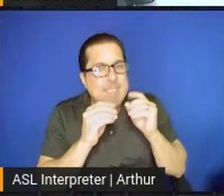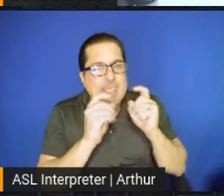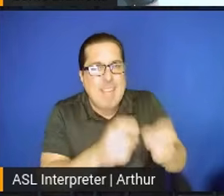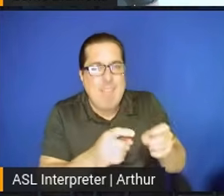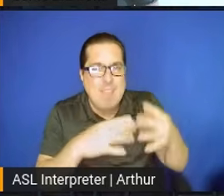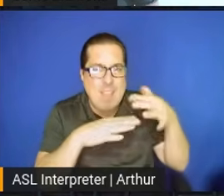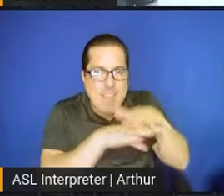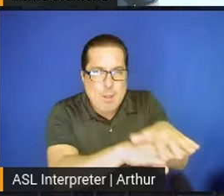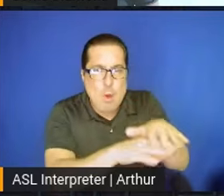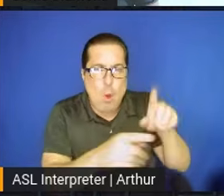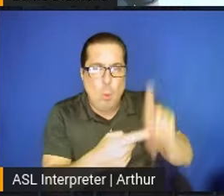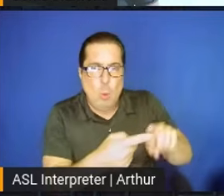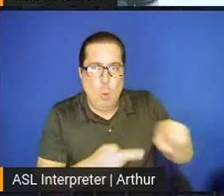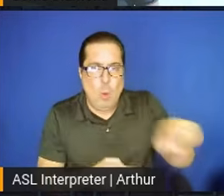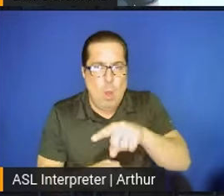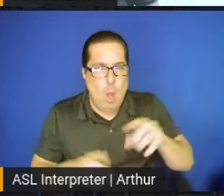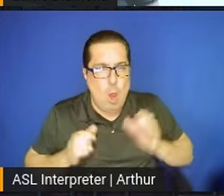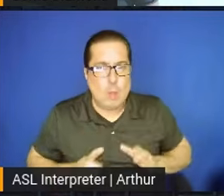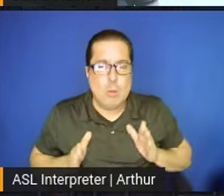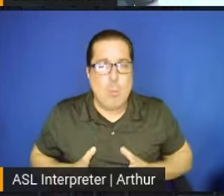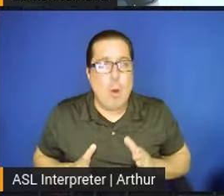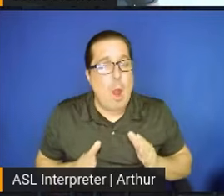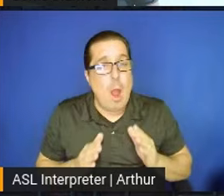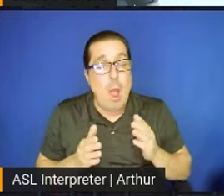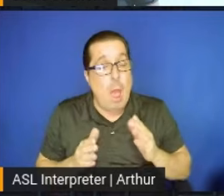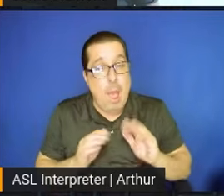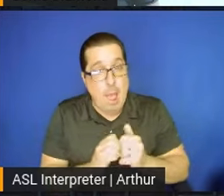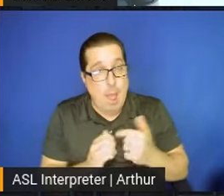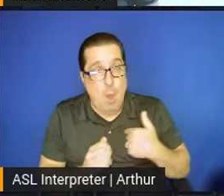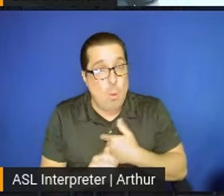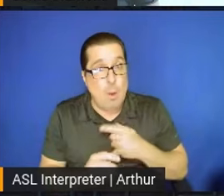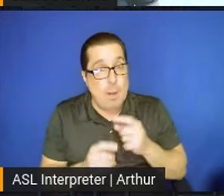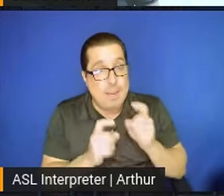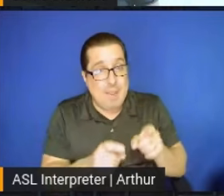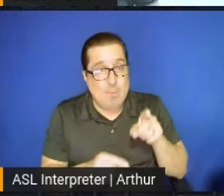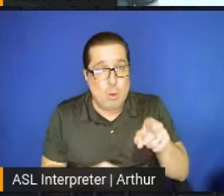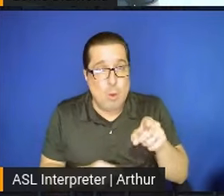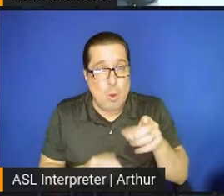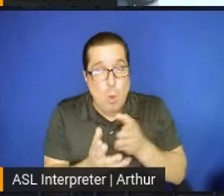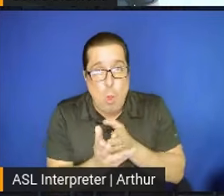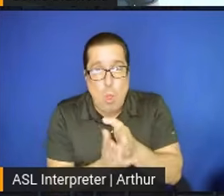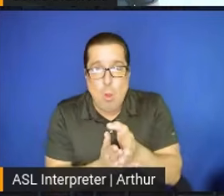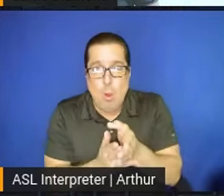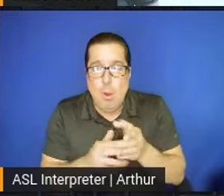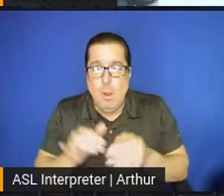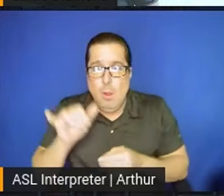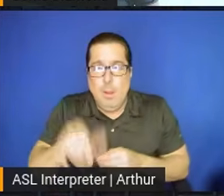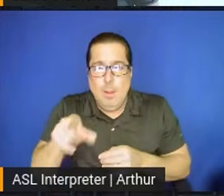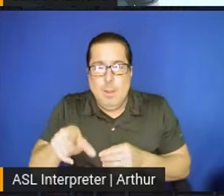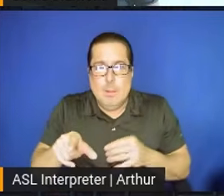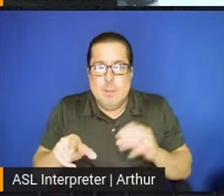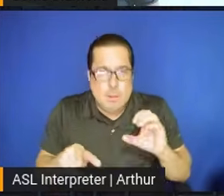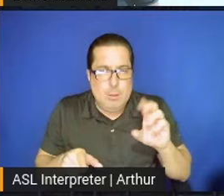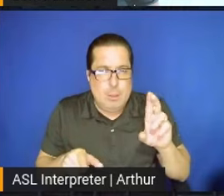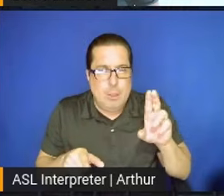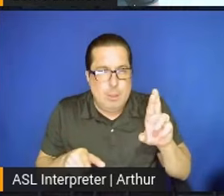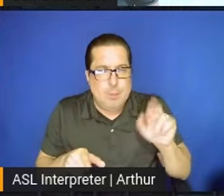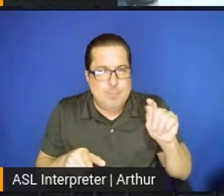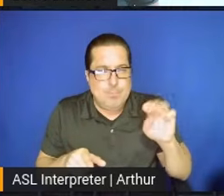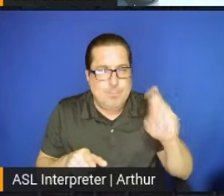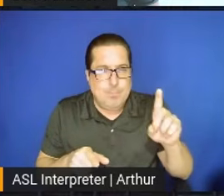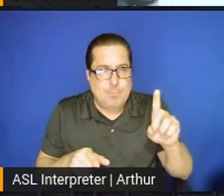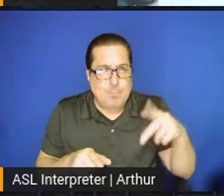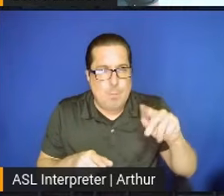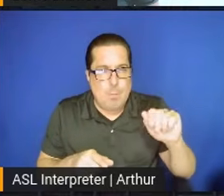to customers? The way we will be giving you is through this curated package feature.